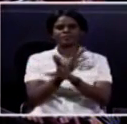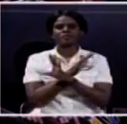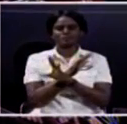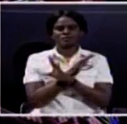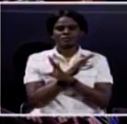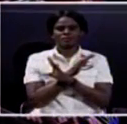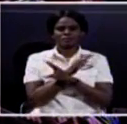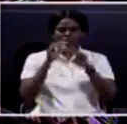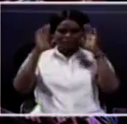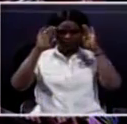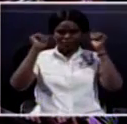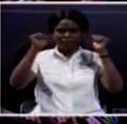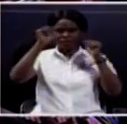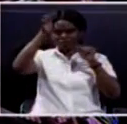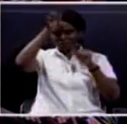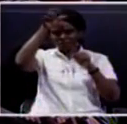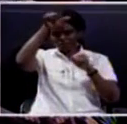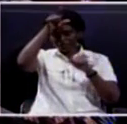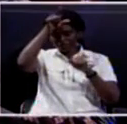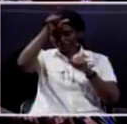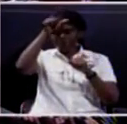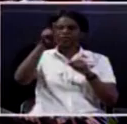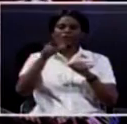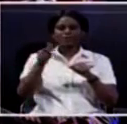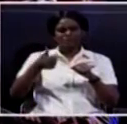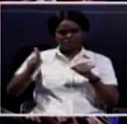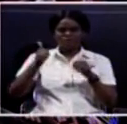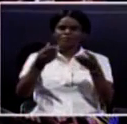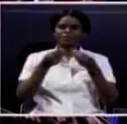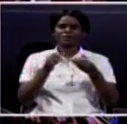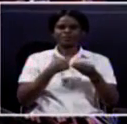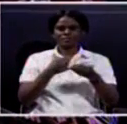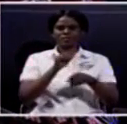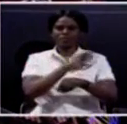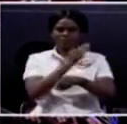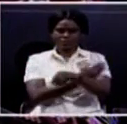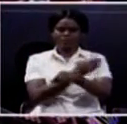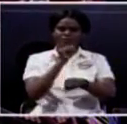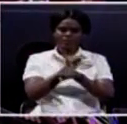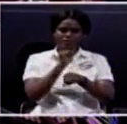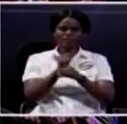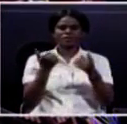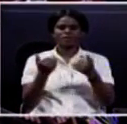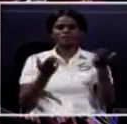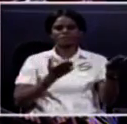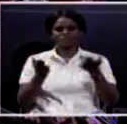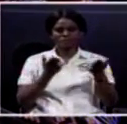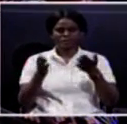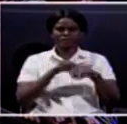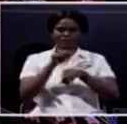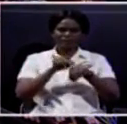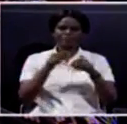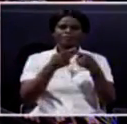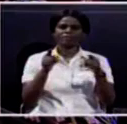Zambia, Mr. Edgar Chagalungu, retired me in national interest for the purpose of now serving the nation in a